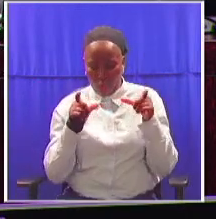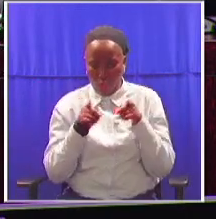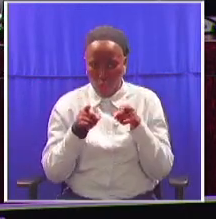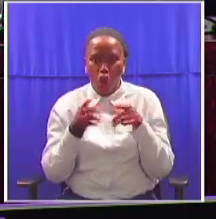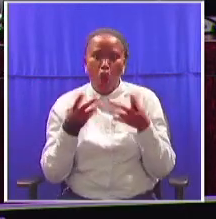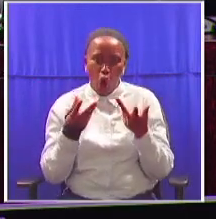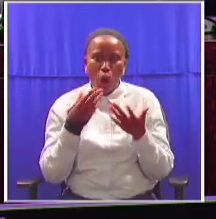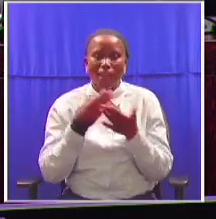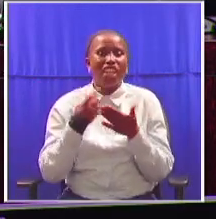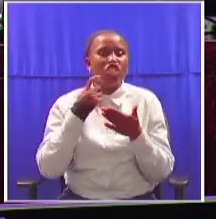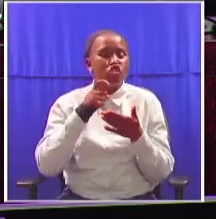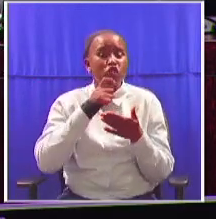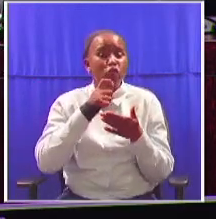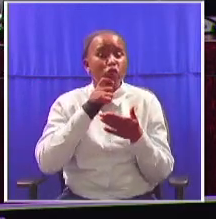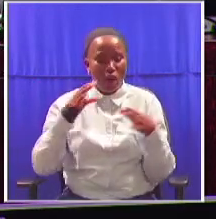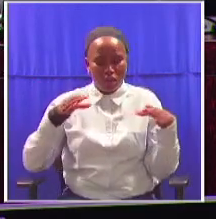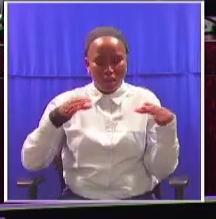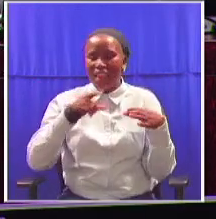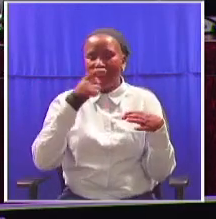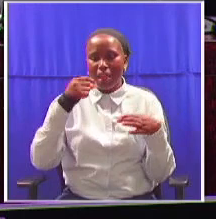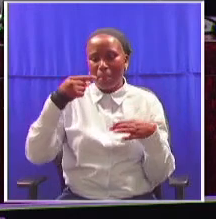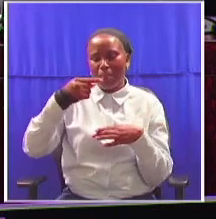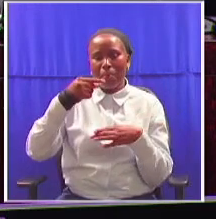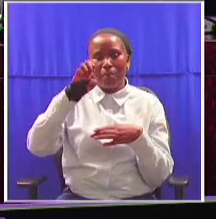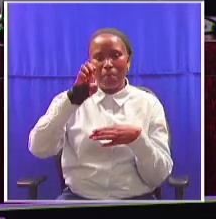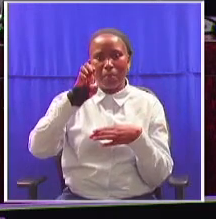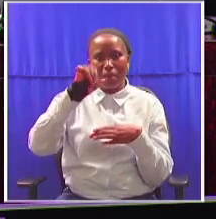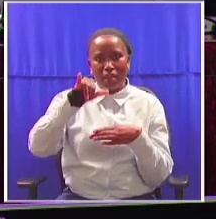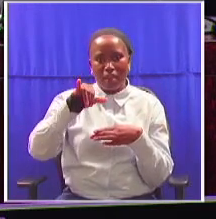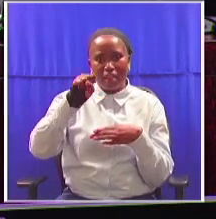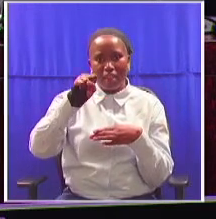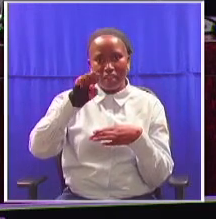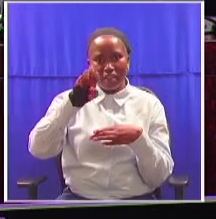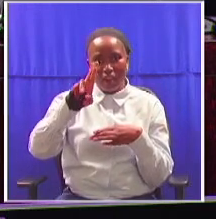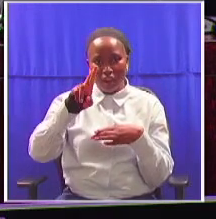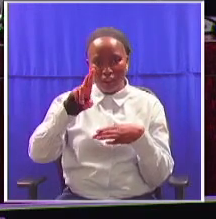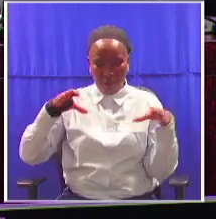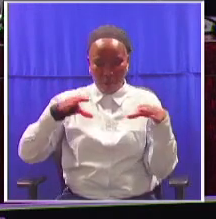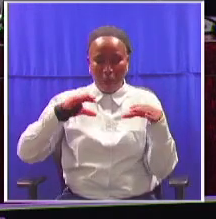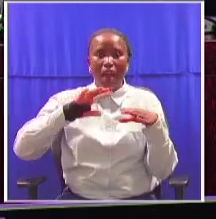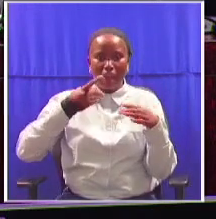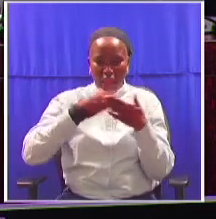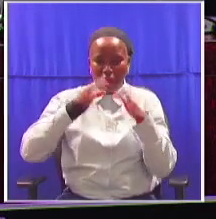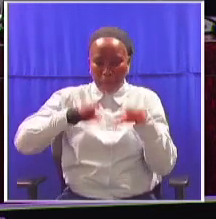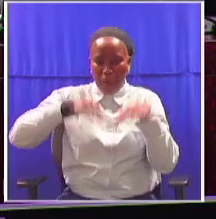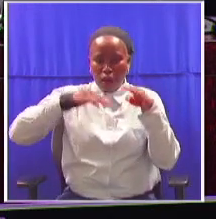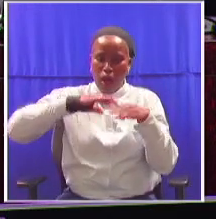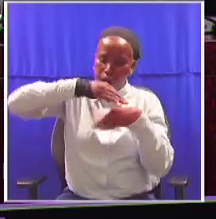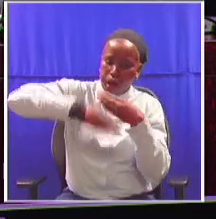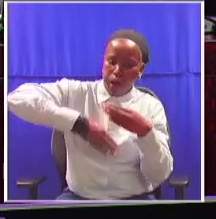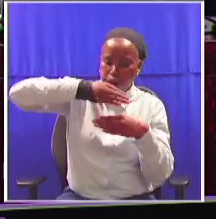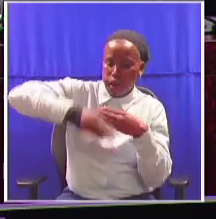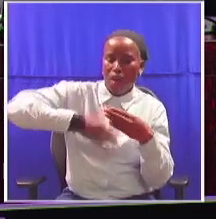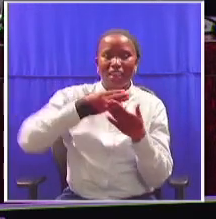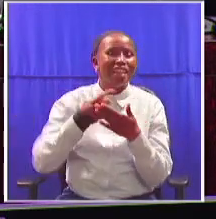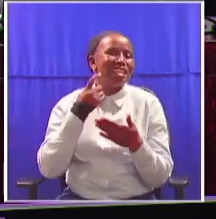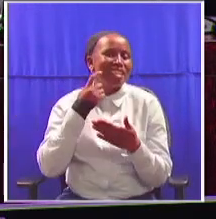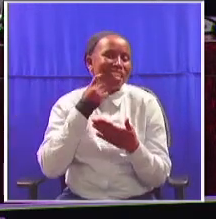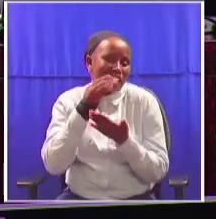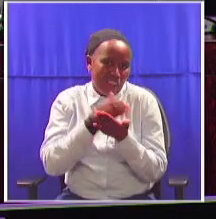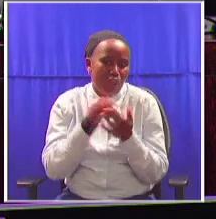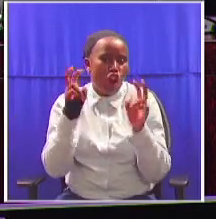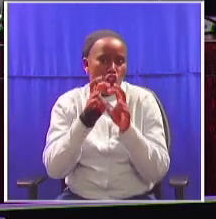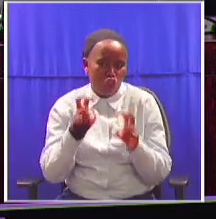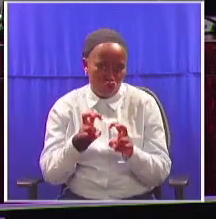timer to save energy and reduce your electricity bill, and to turn off unnecessary equipment